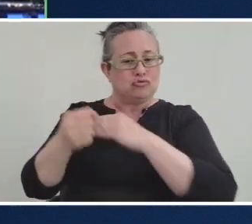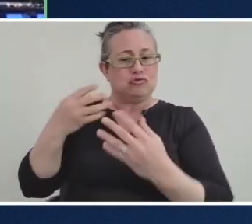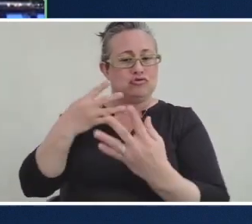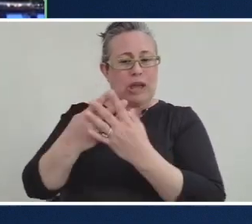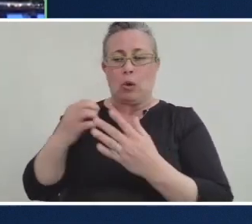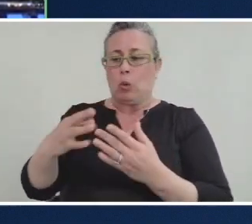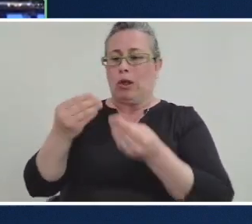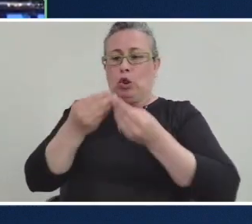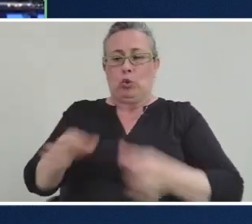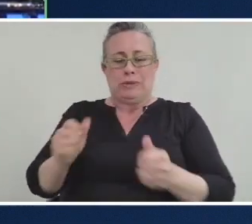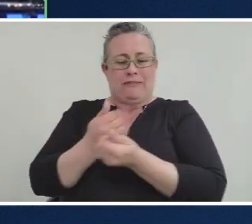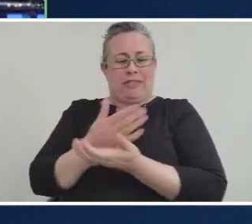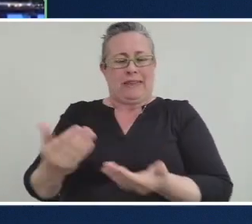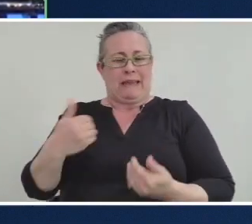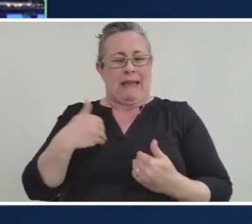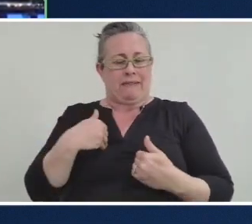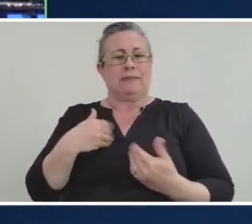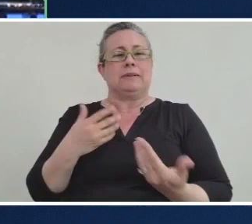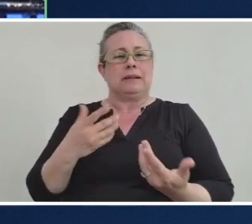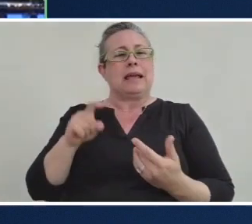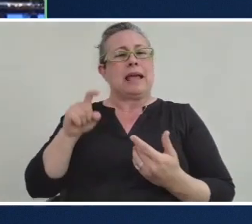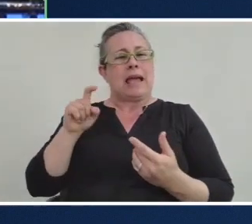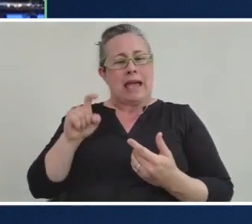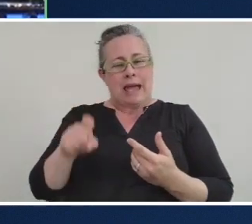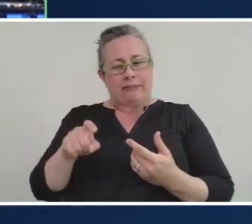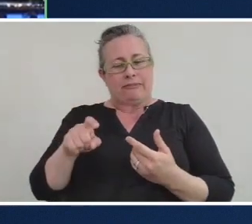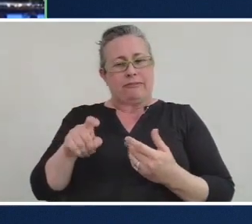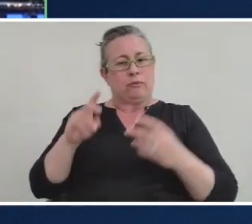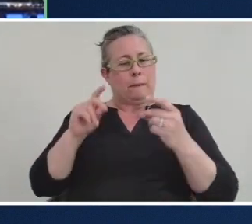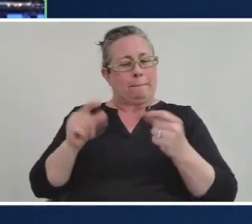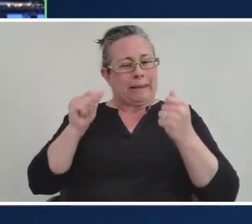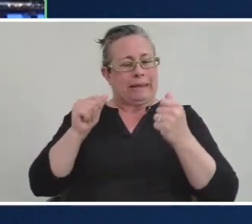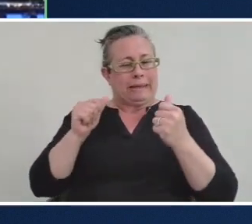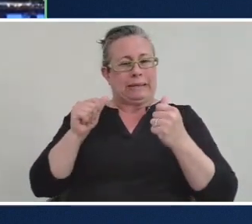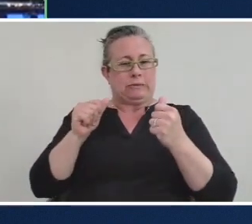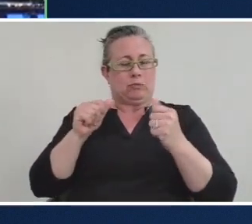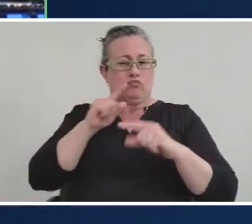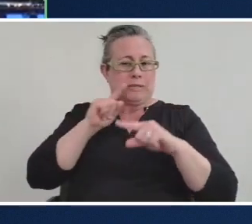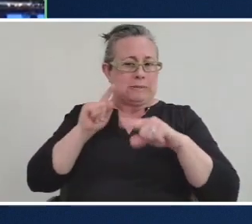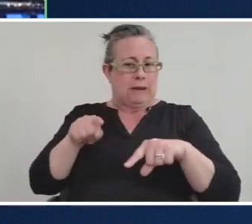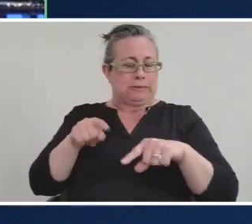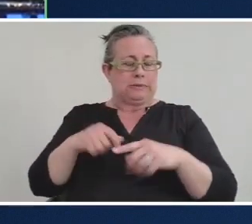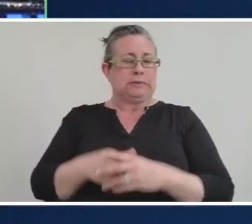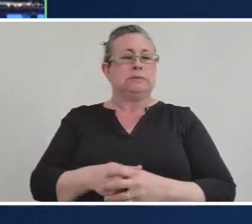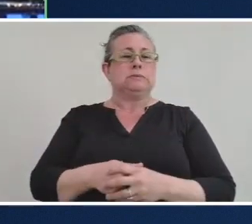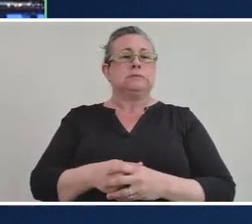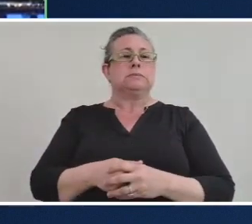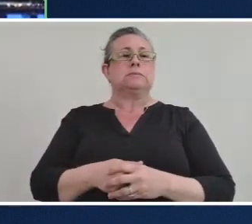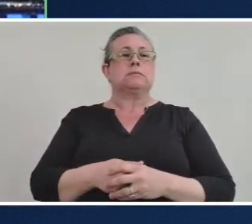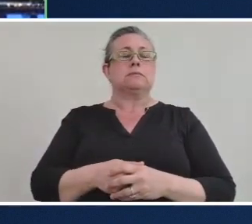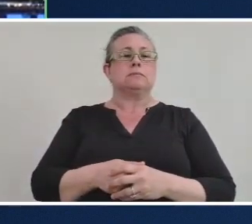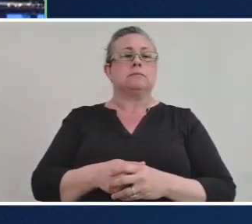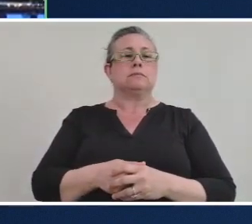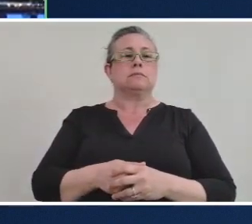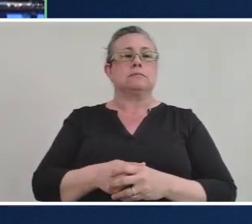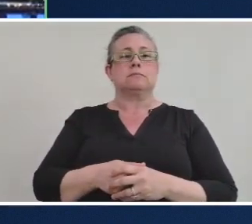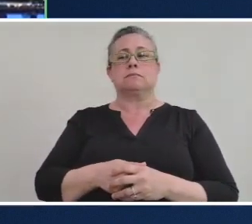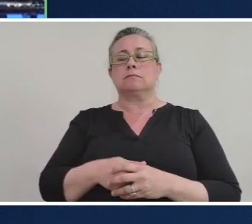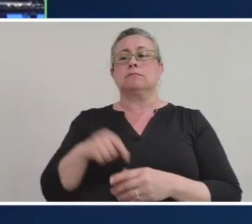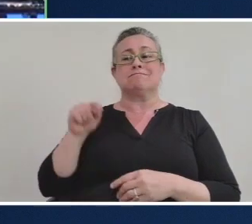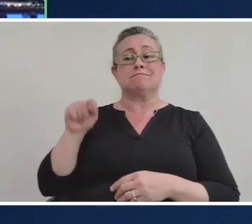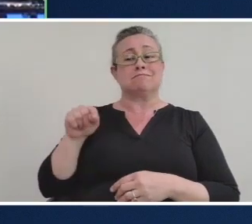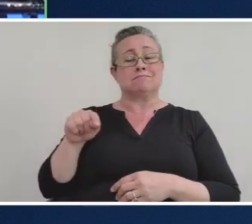So it has to be an immediate response. And part of this, and this is already one of the requests